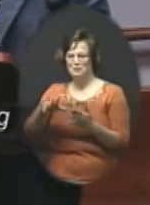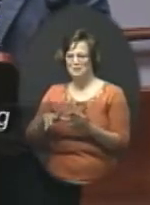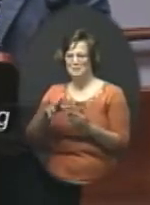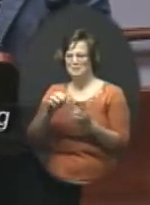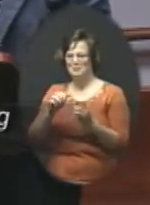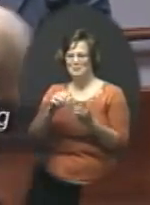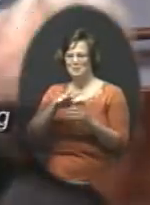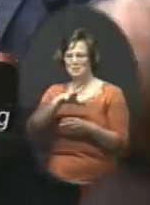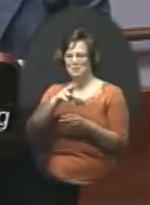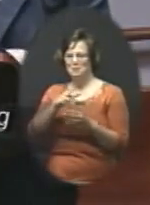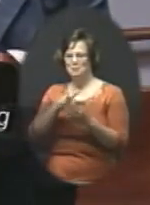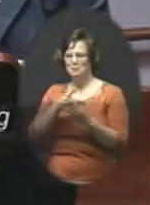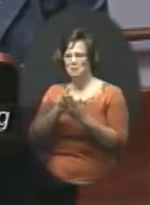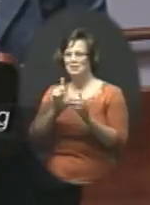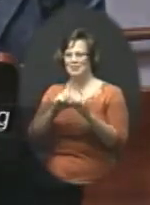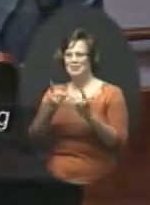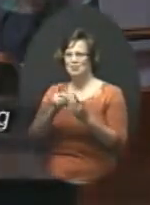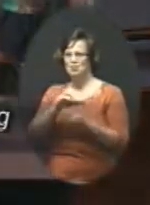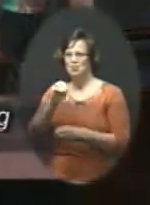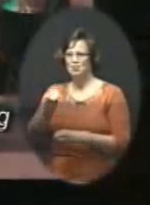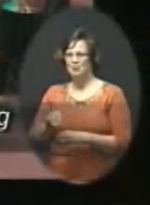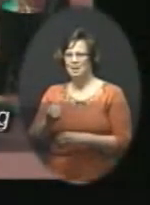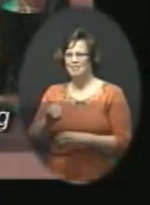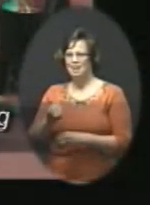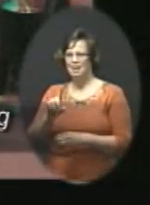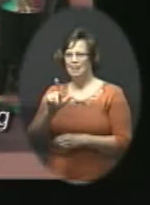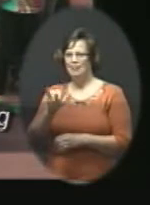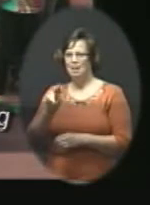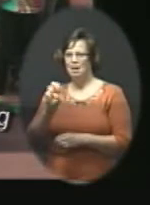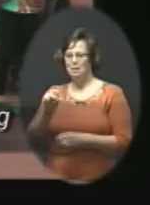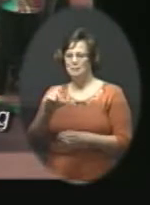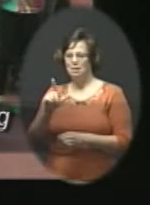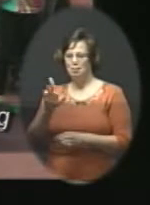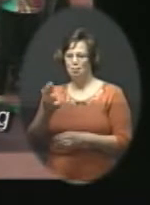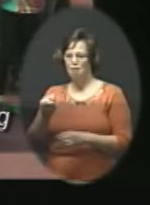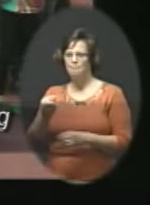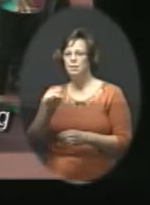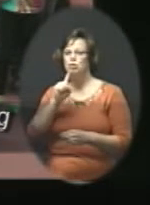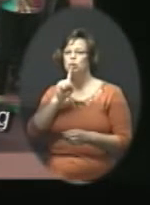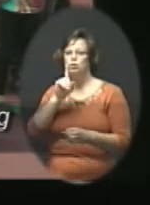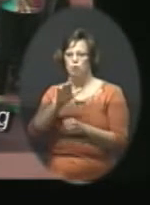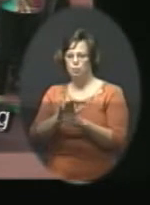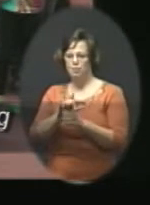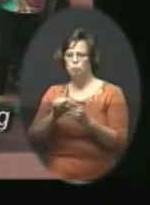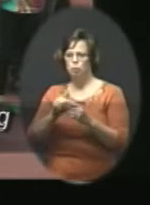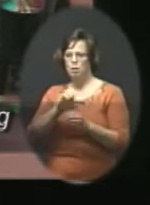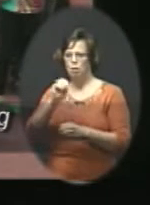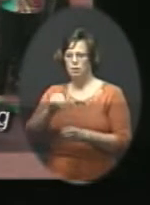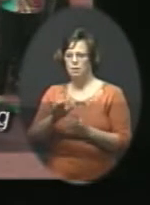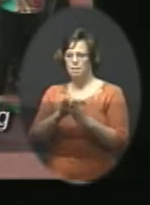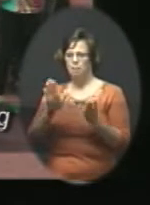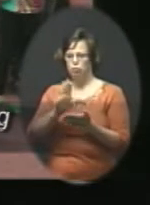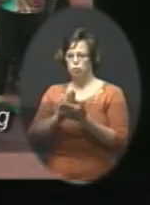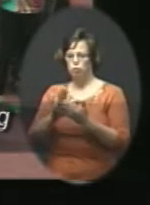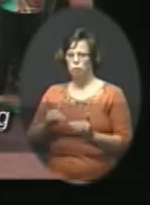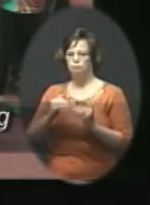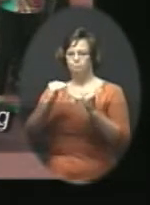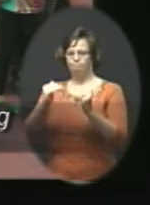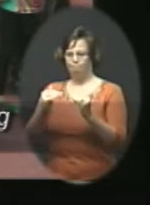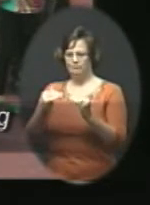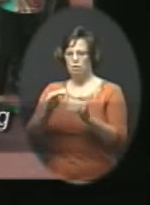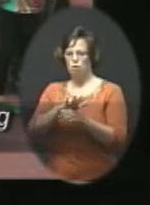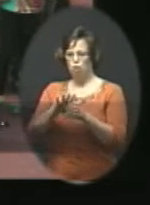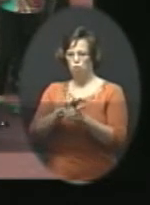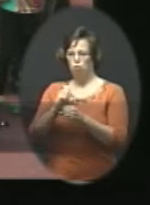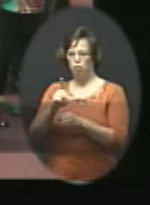district. The Olathe Evening Lions Club recently took their commitment to the students of the Olathe Public Schools to the high level. The local